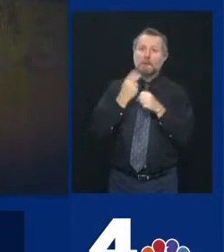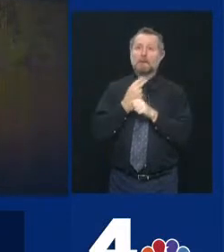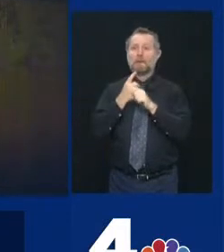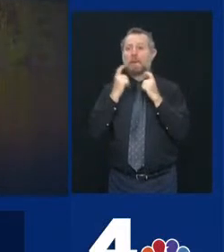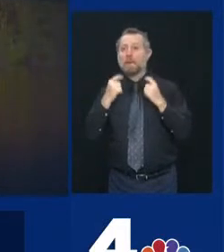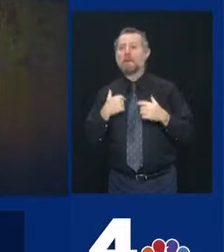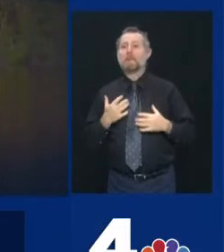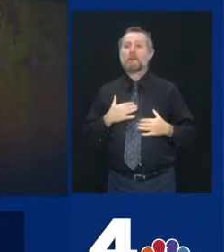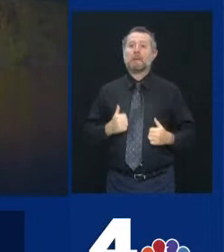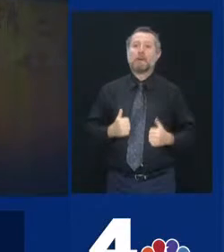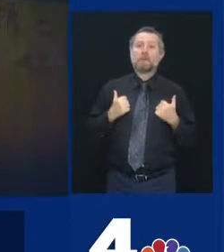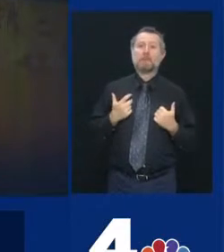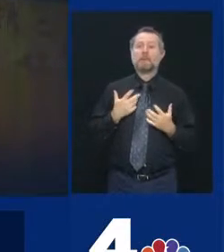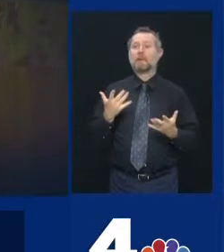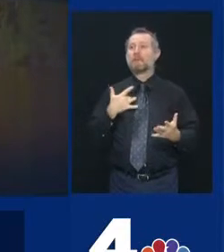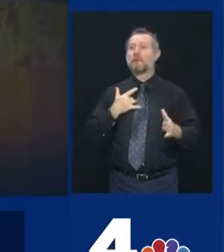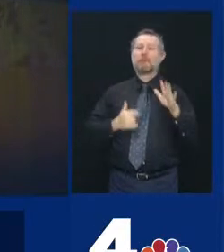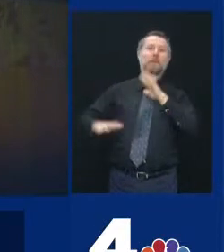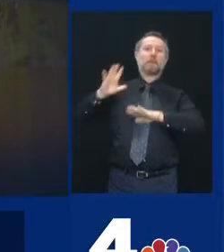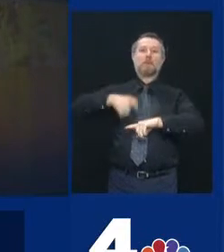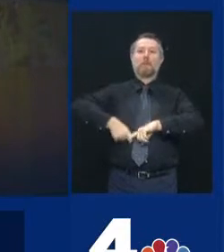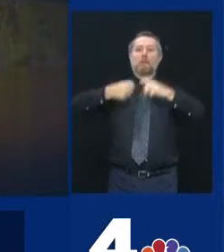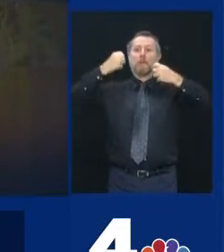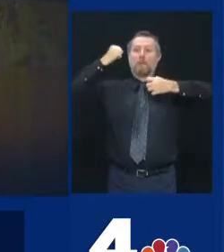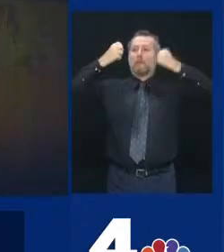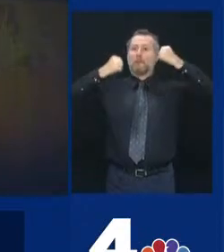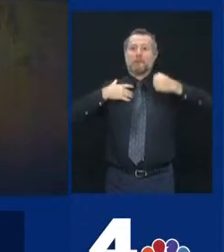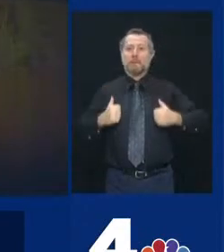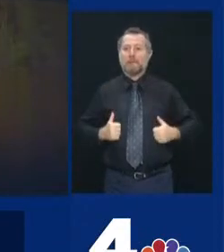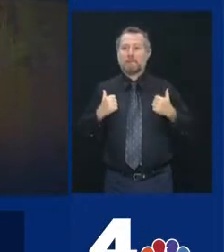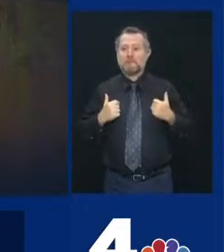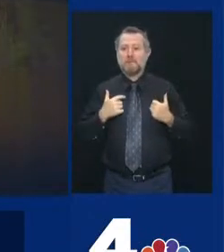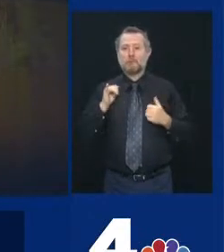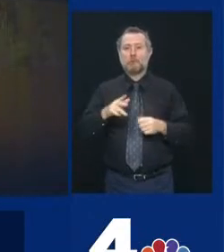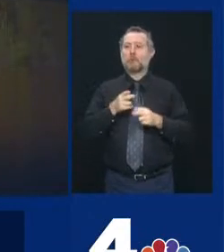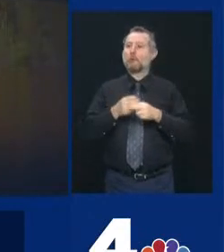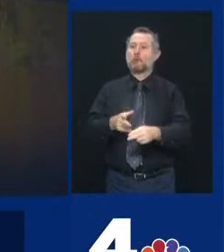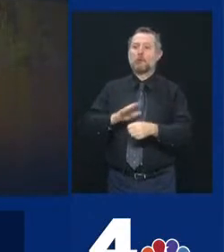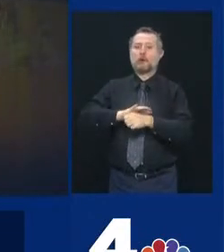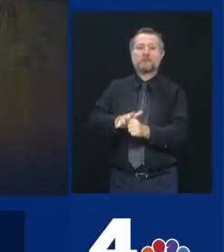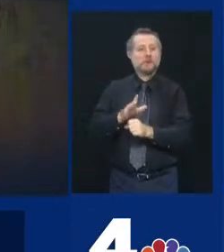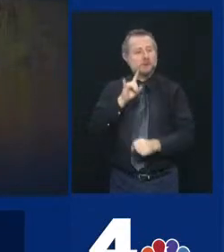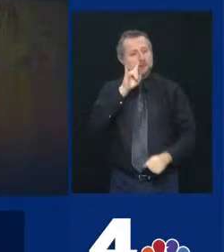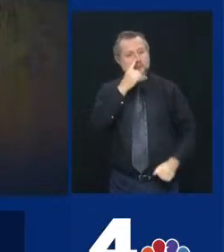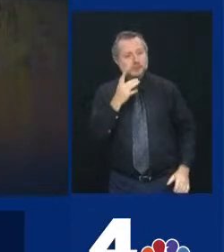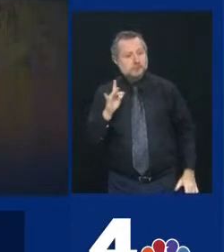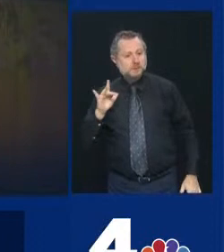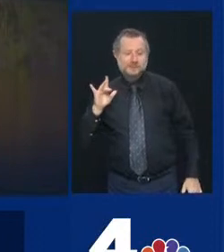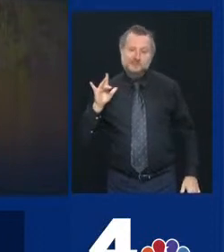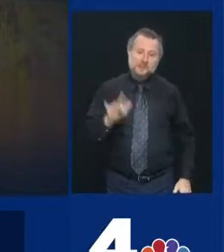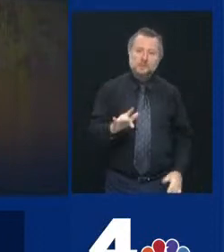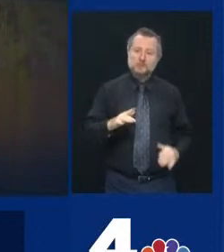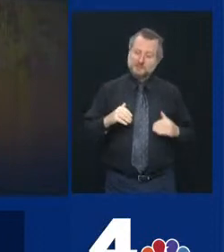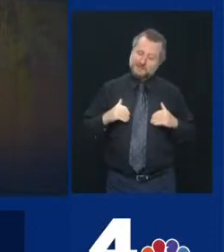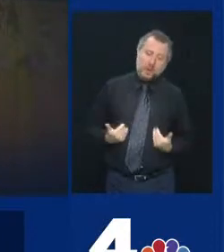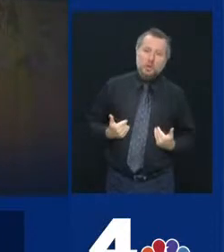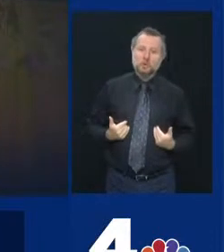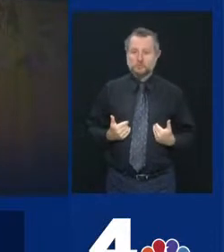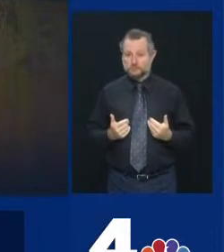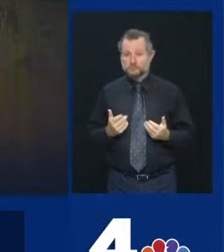hold. COVID fatigue can lead to less discipline, less